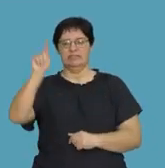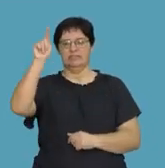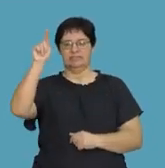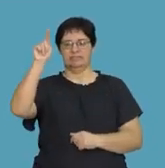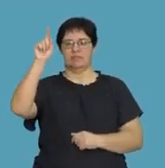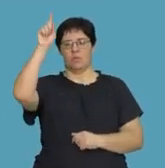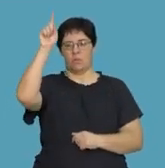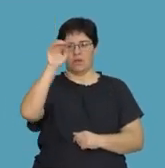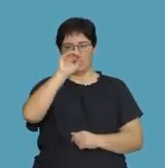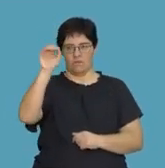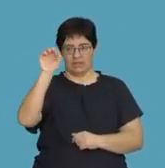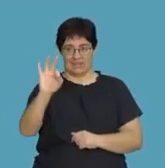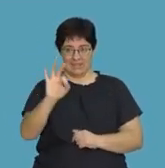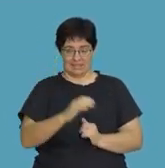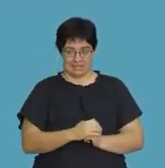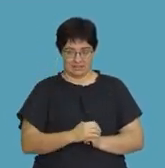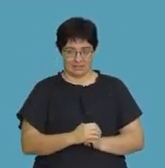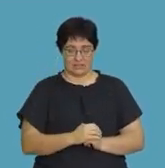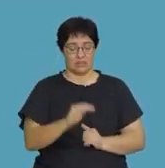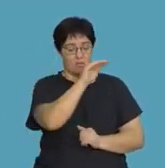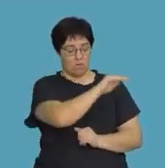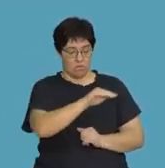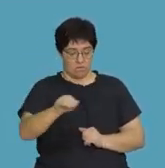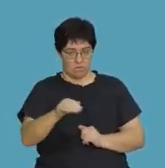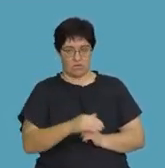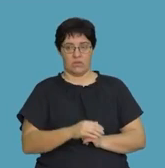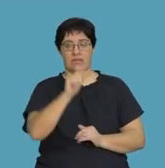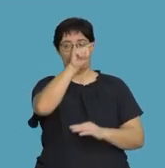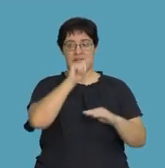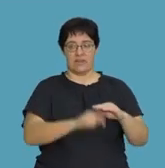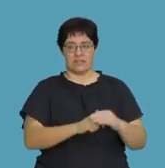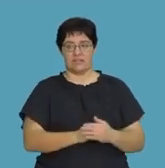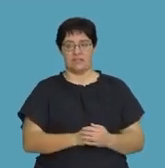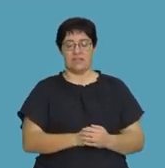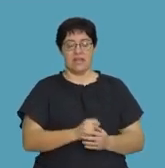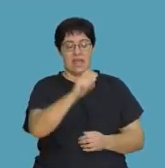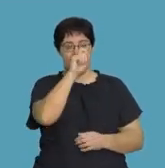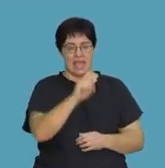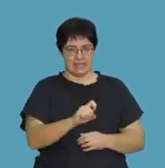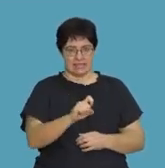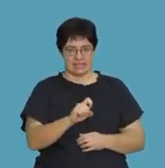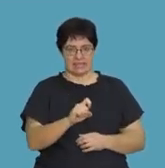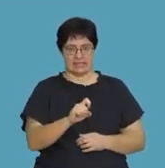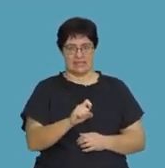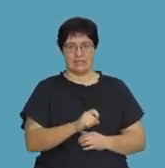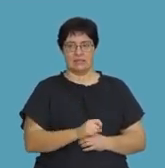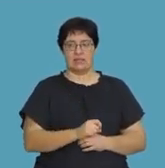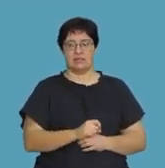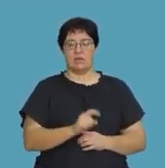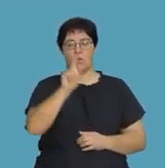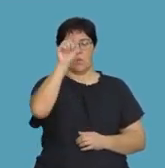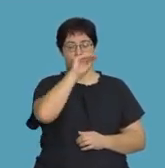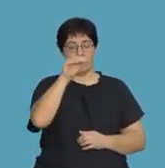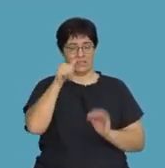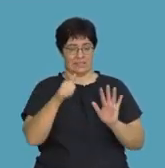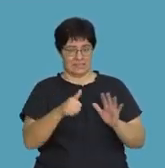by 1 over 3. All of this divided by x to the exponent of 1 over